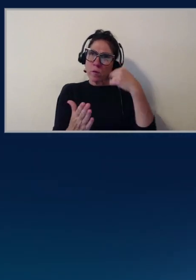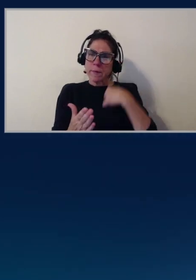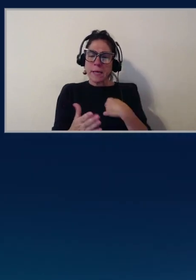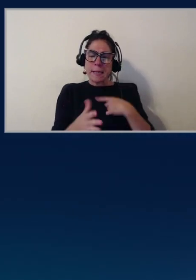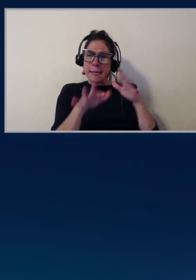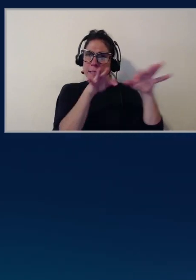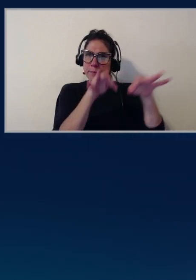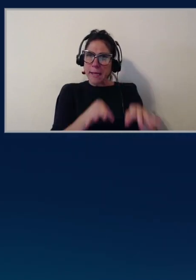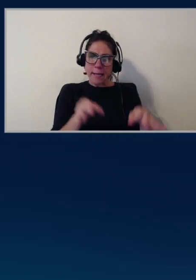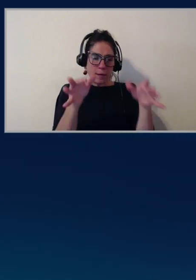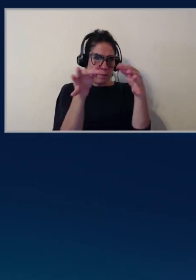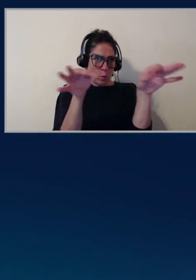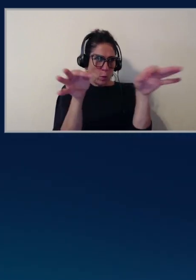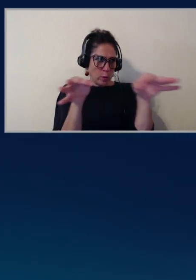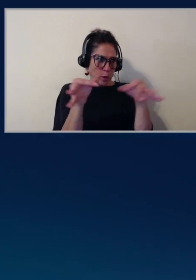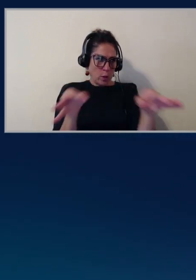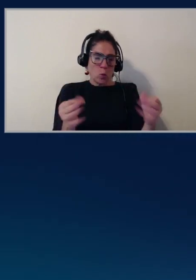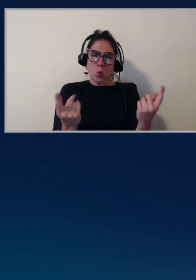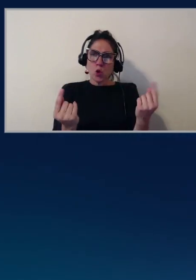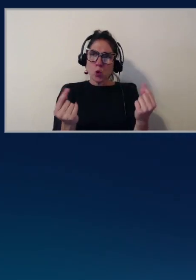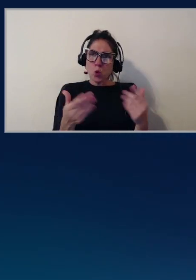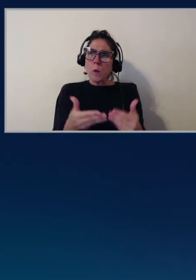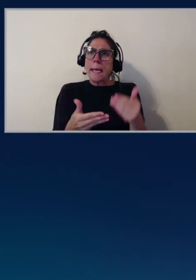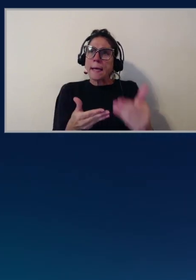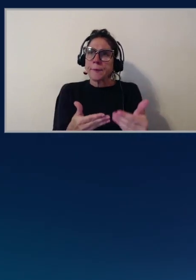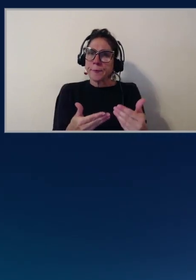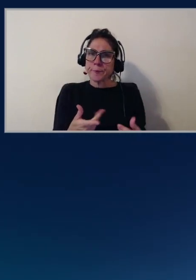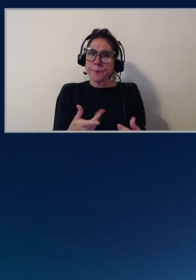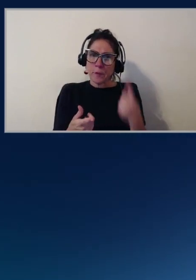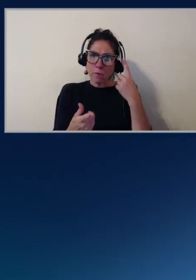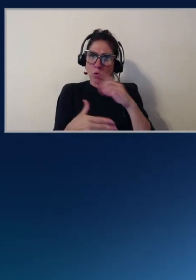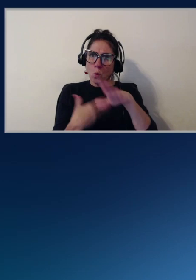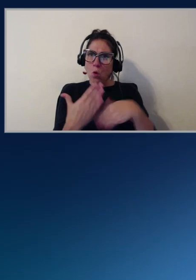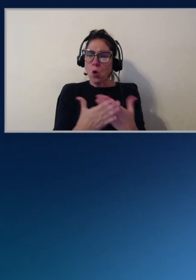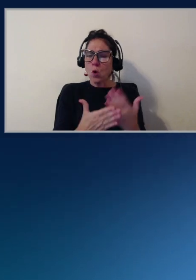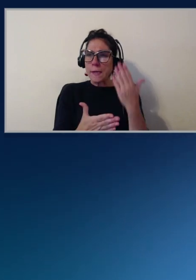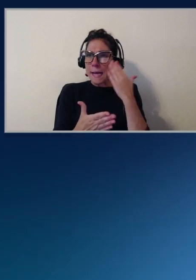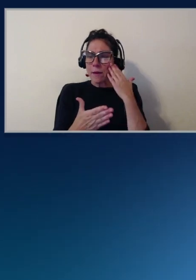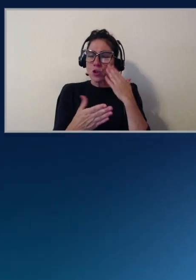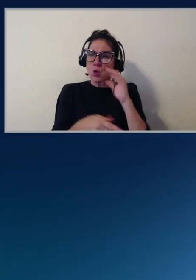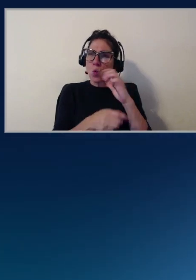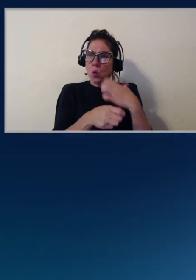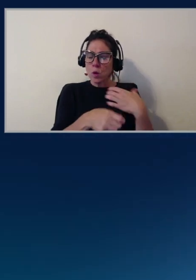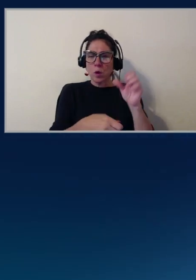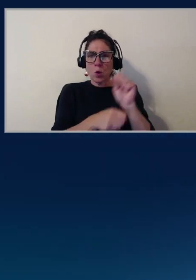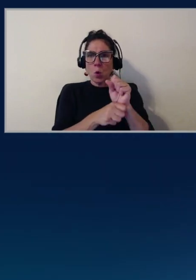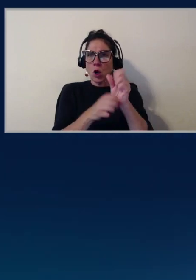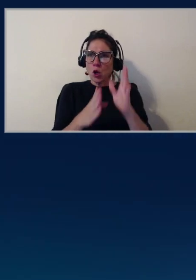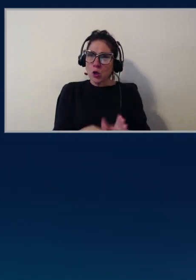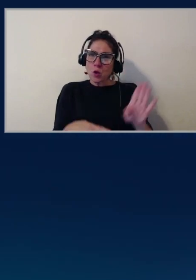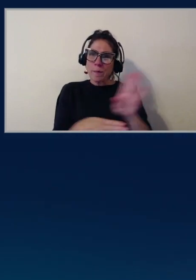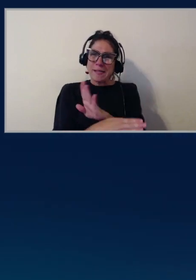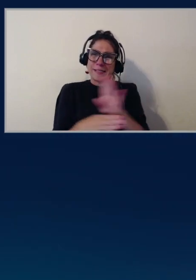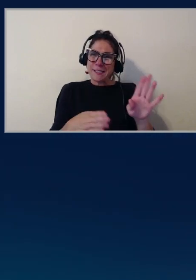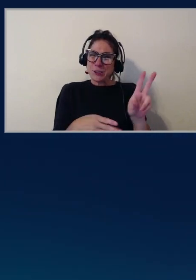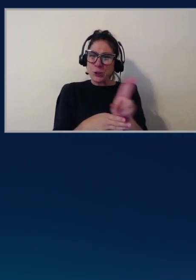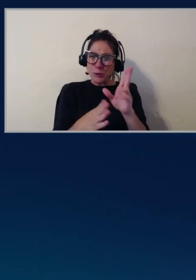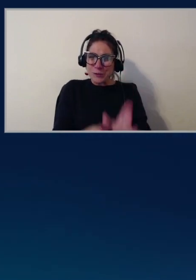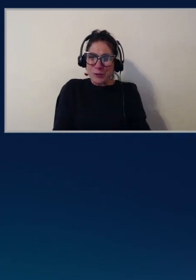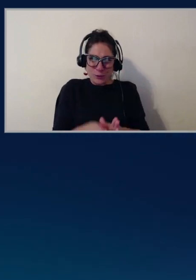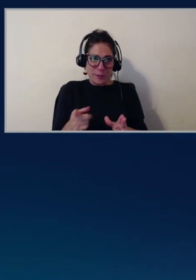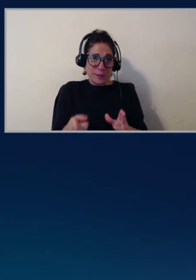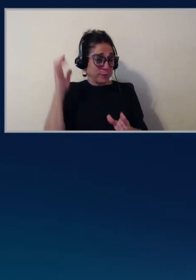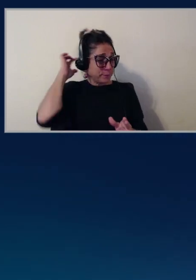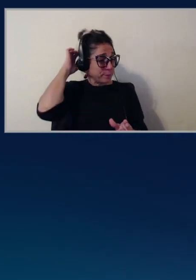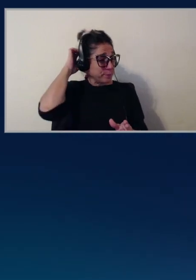next. So it's for, like I said, all knowledge workers, all business users. Even developers need that kind of accelerated help.